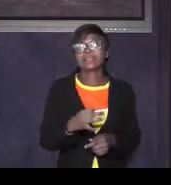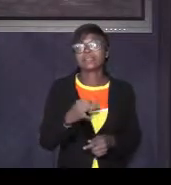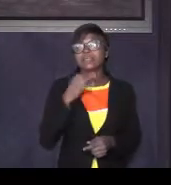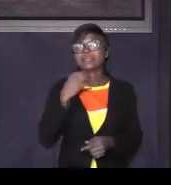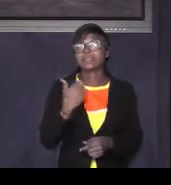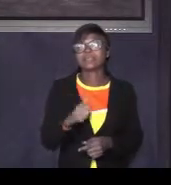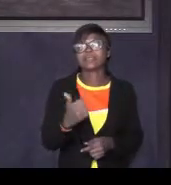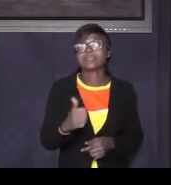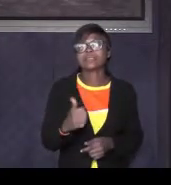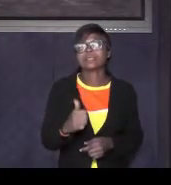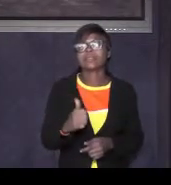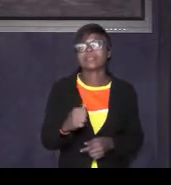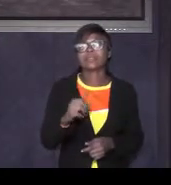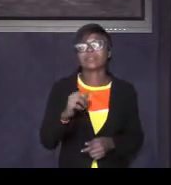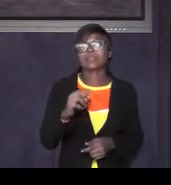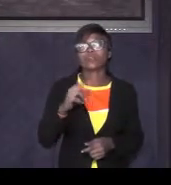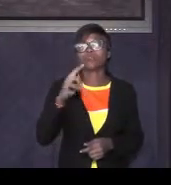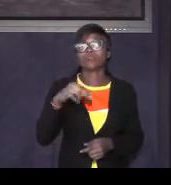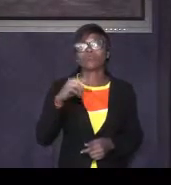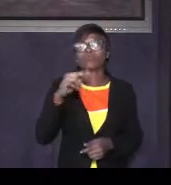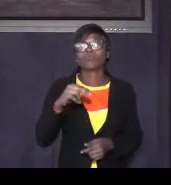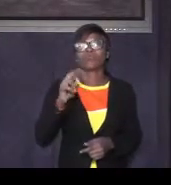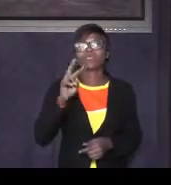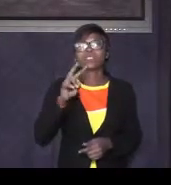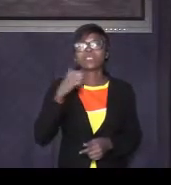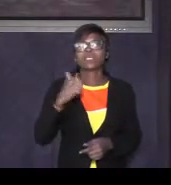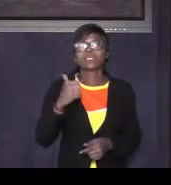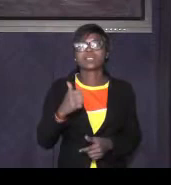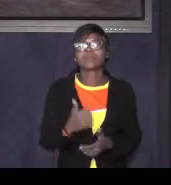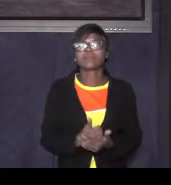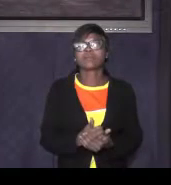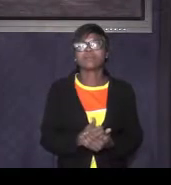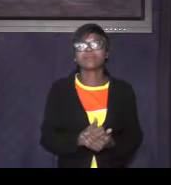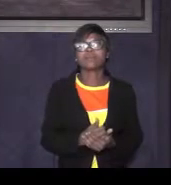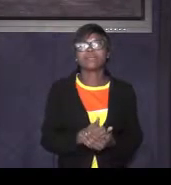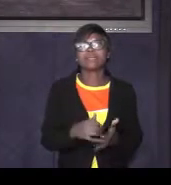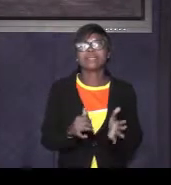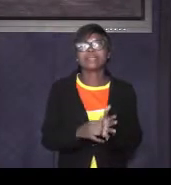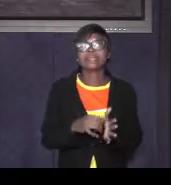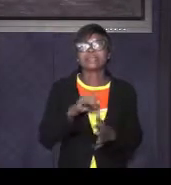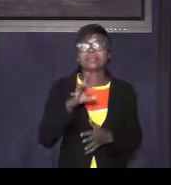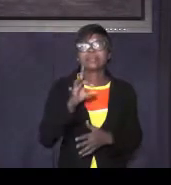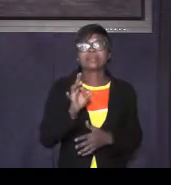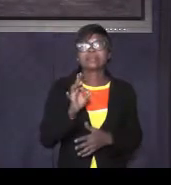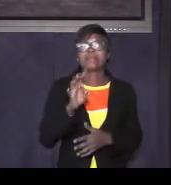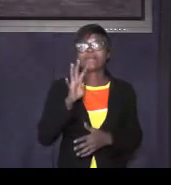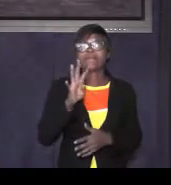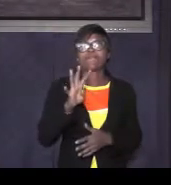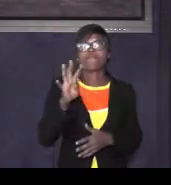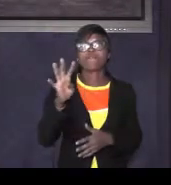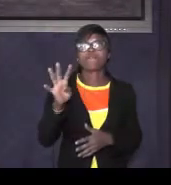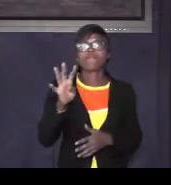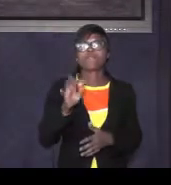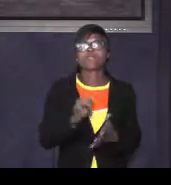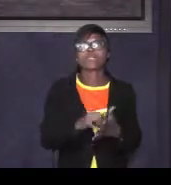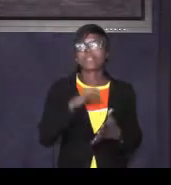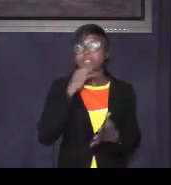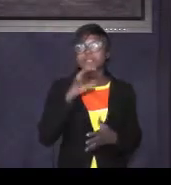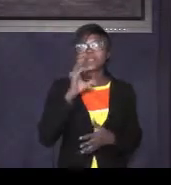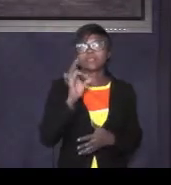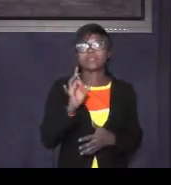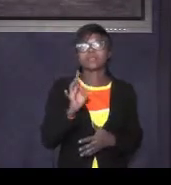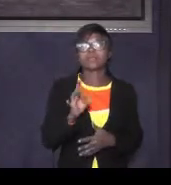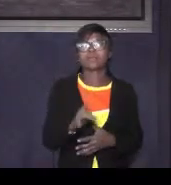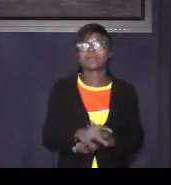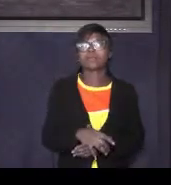centimeters. And the length of this side must also be 10 centimeters. But if this side is 4 and this side is 4, that is 8. That means the middle must